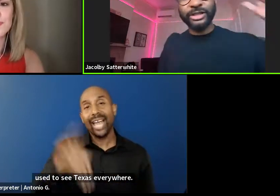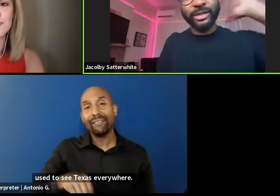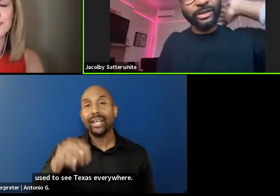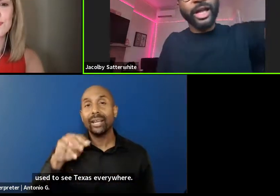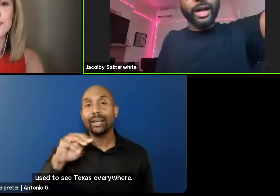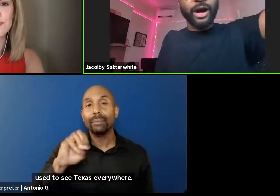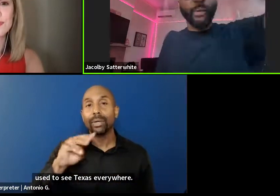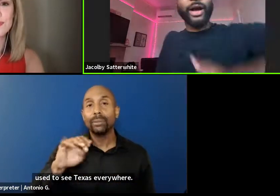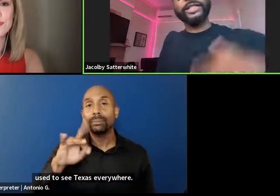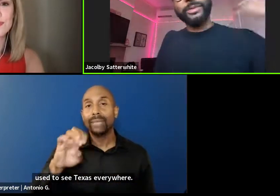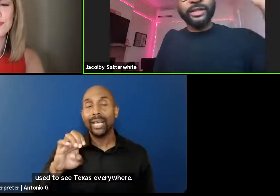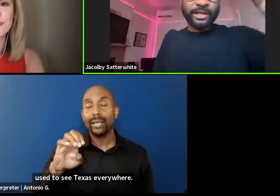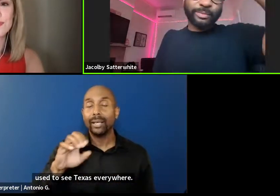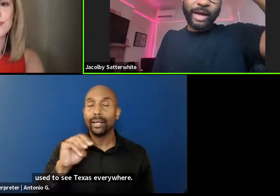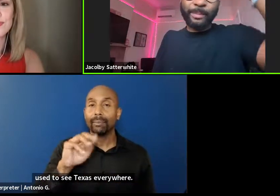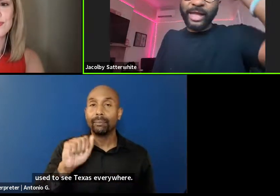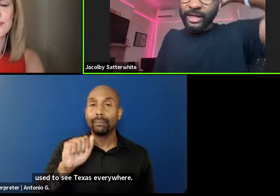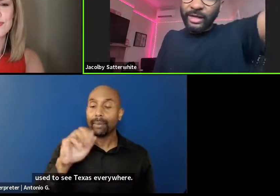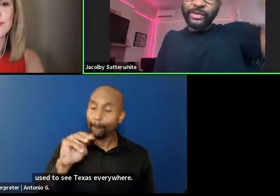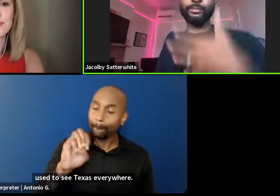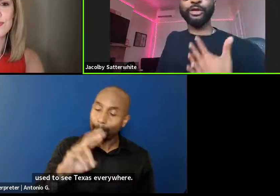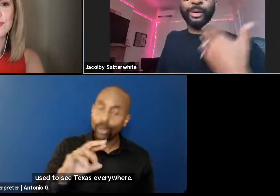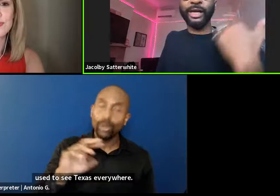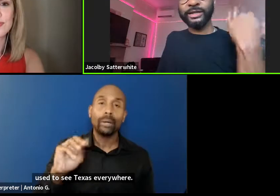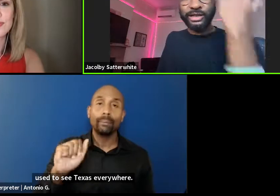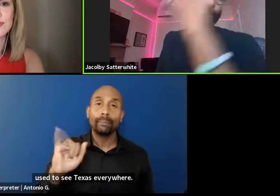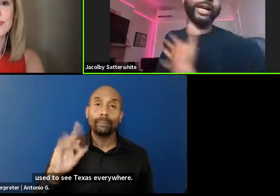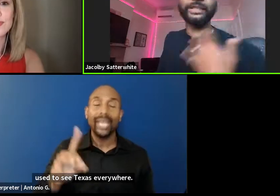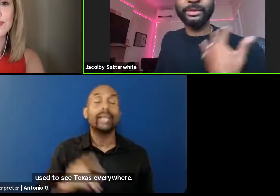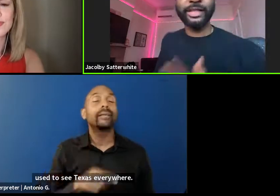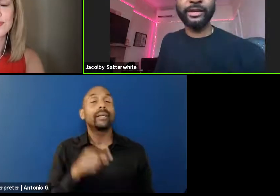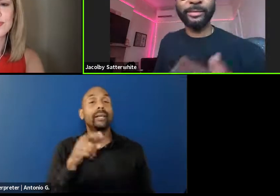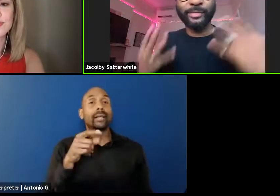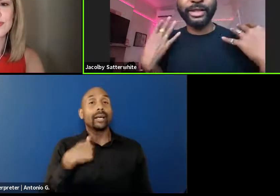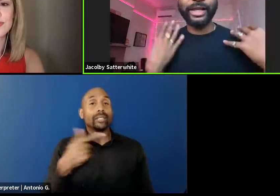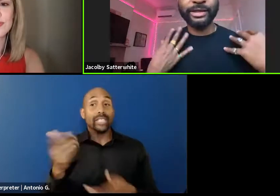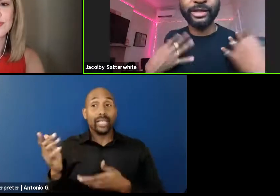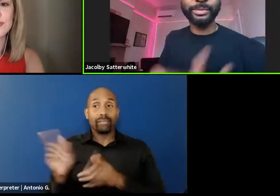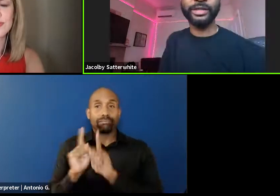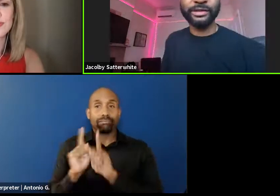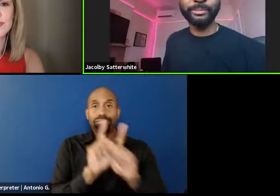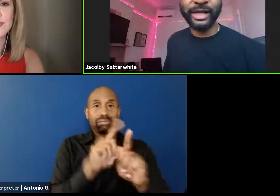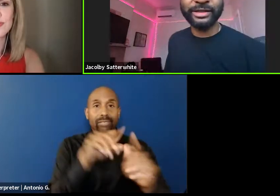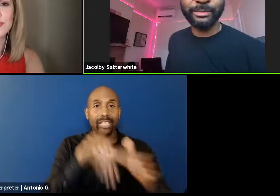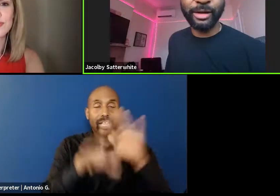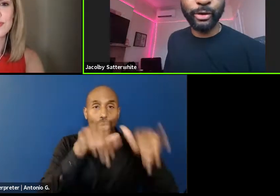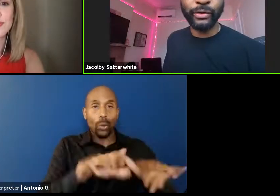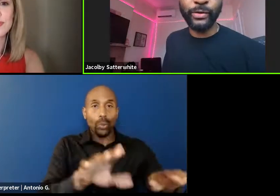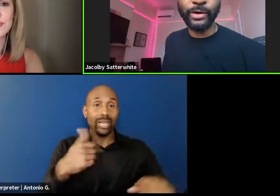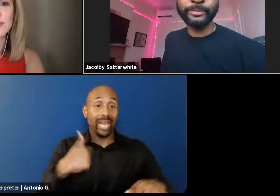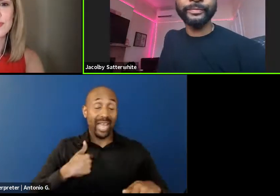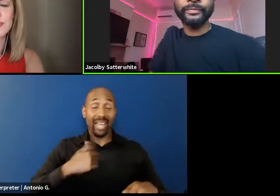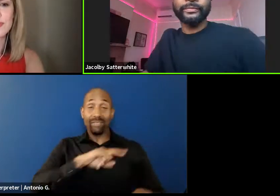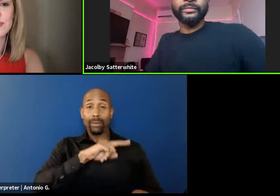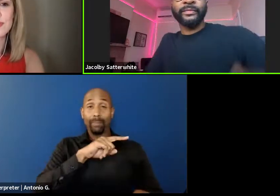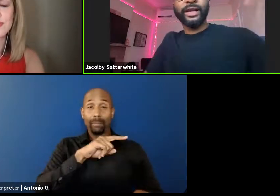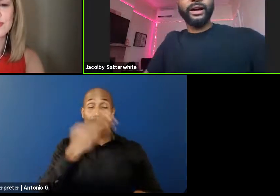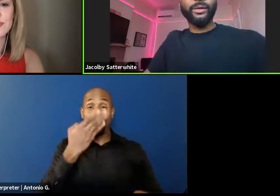the ocean and wipes me. I'm like covered in blue paint and she wipes me down and like turns me back into my pure